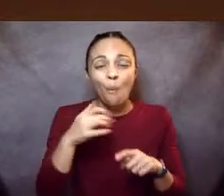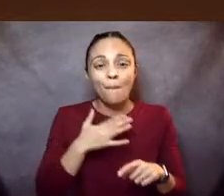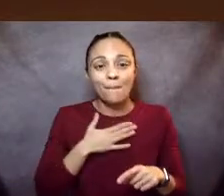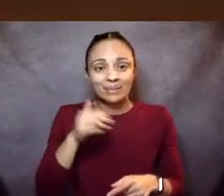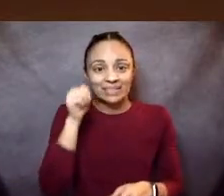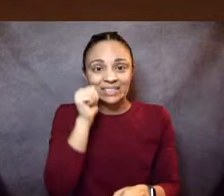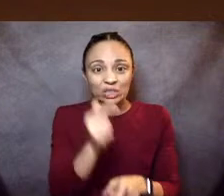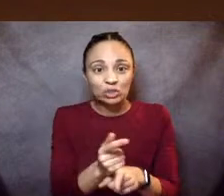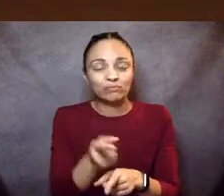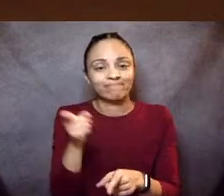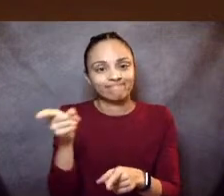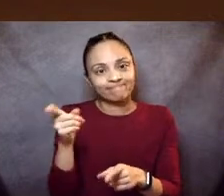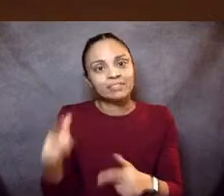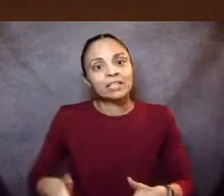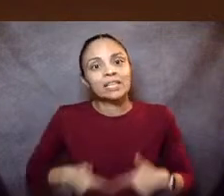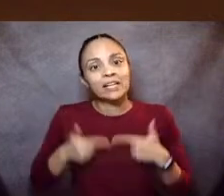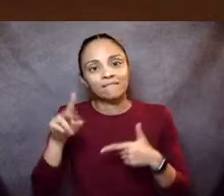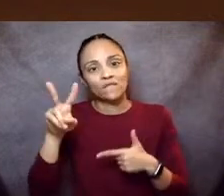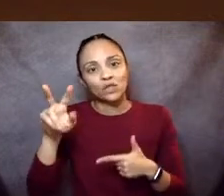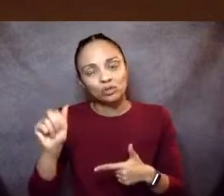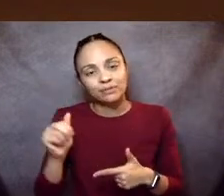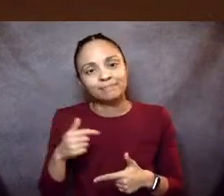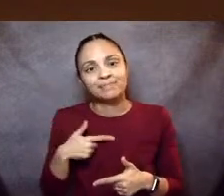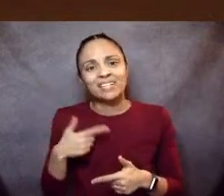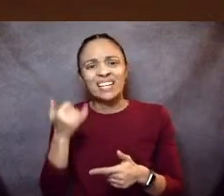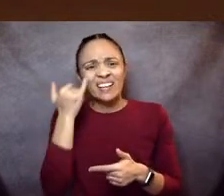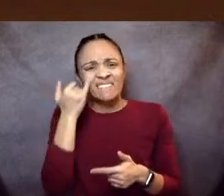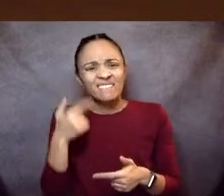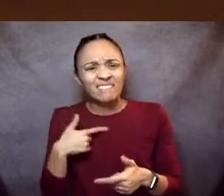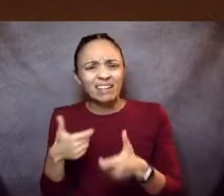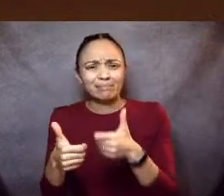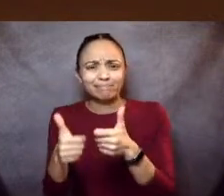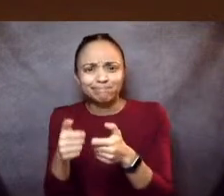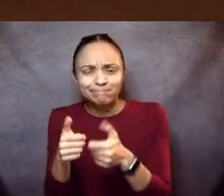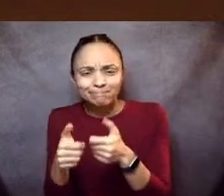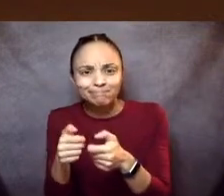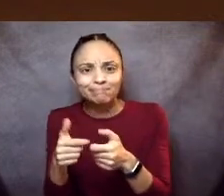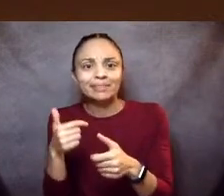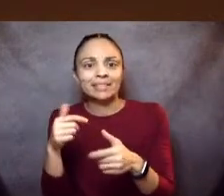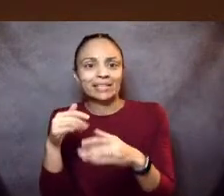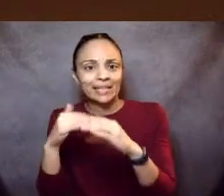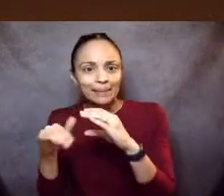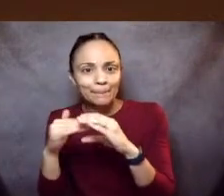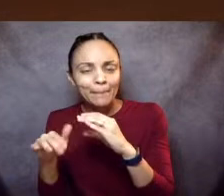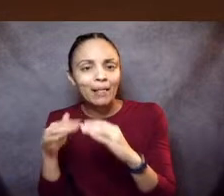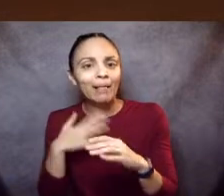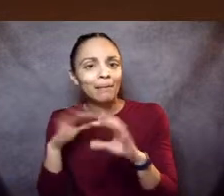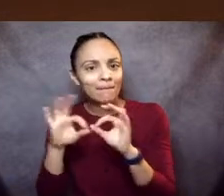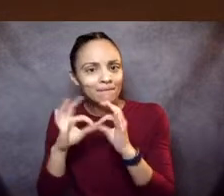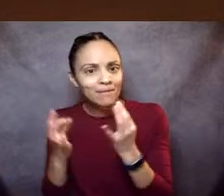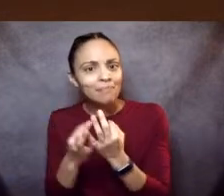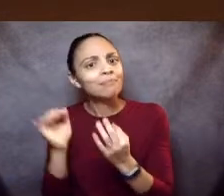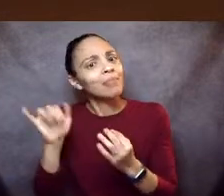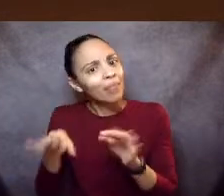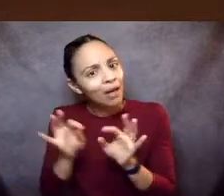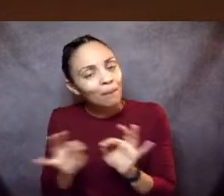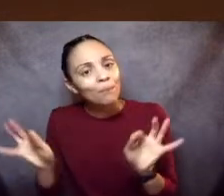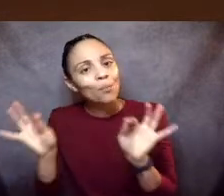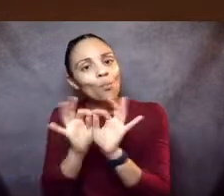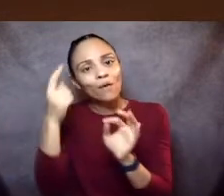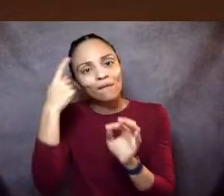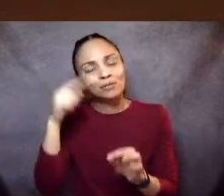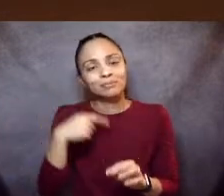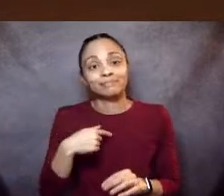and to spend time texting and emailing family. because I speak to my colleagues every